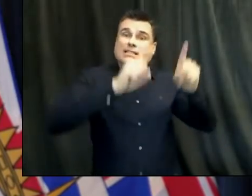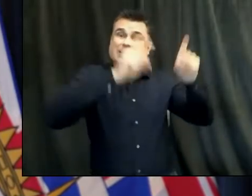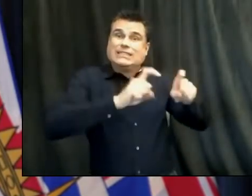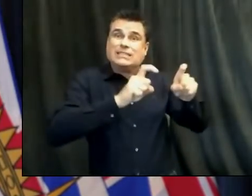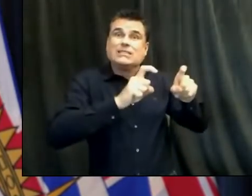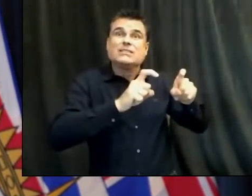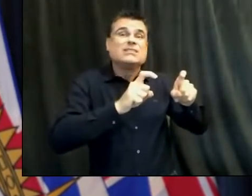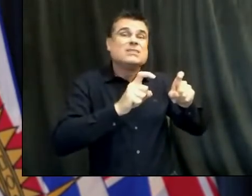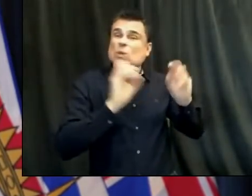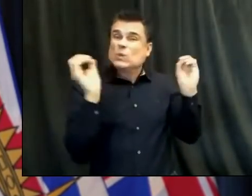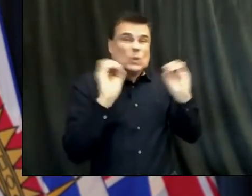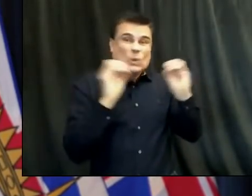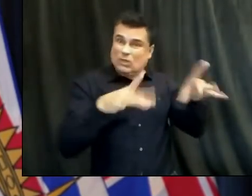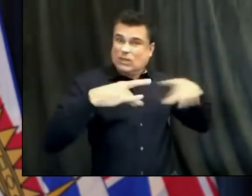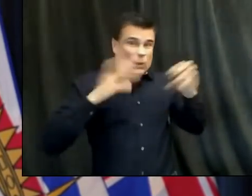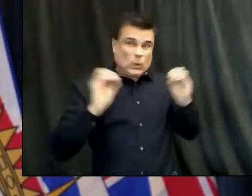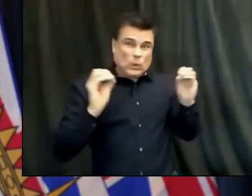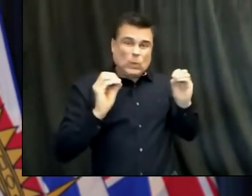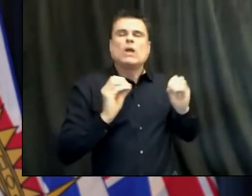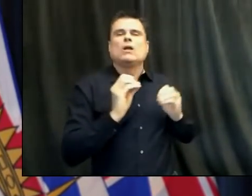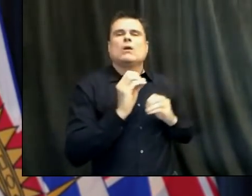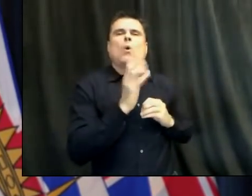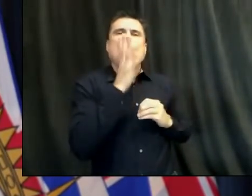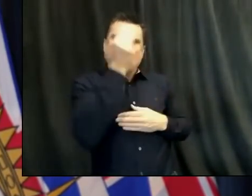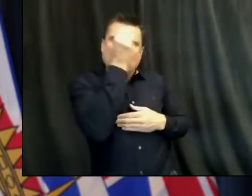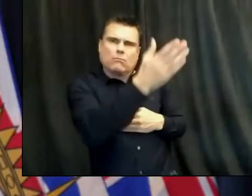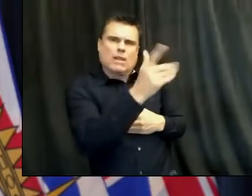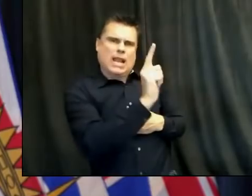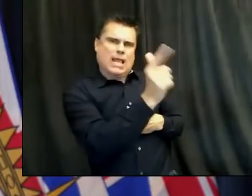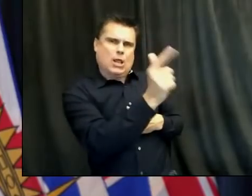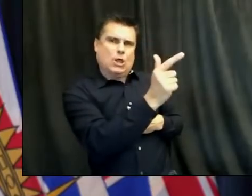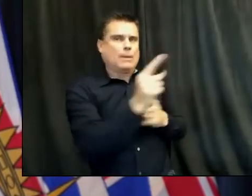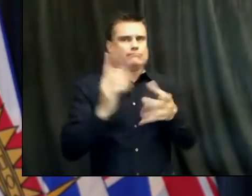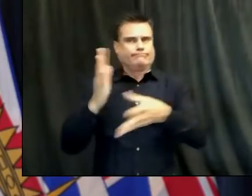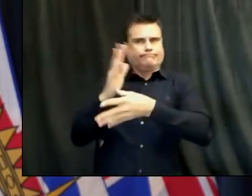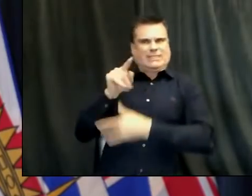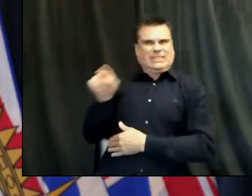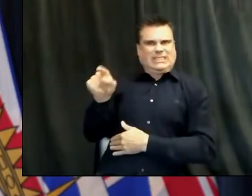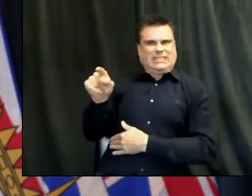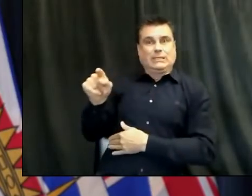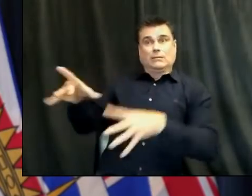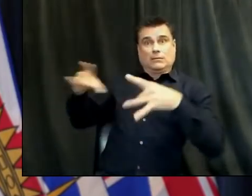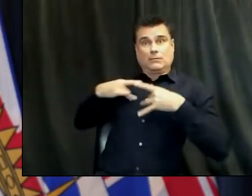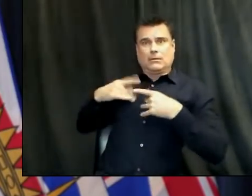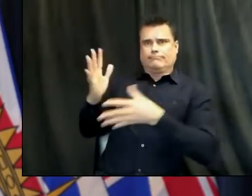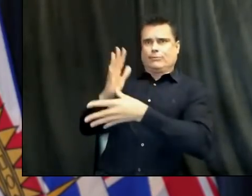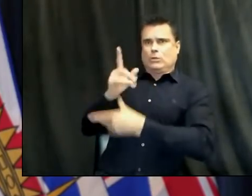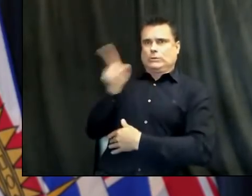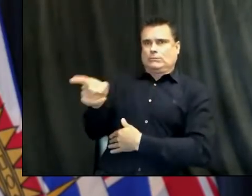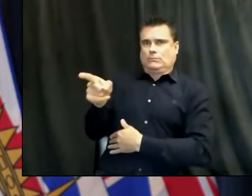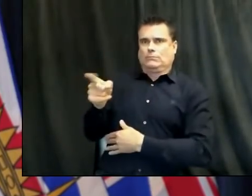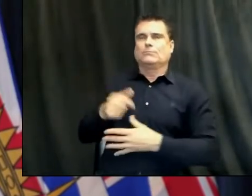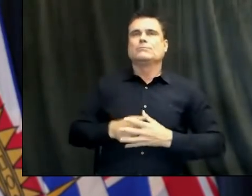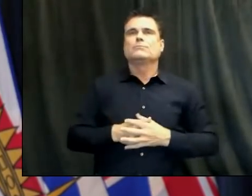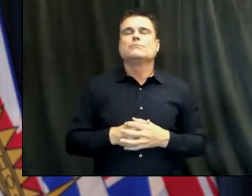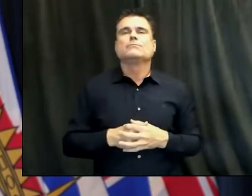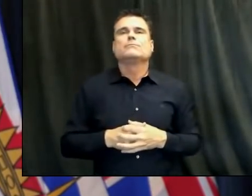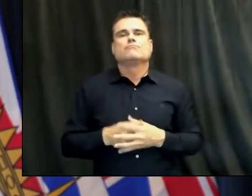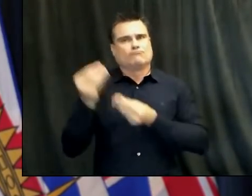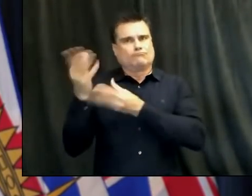getting results in some cases if they're negative in these outbreak